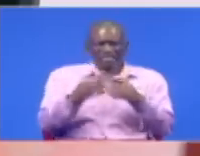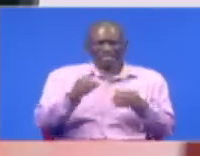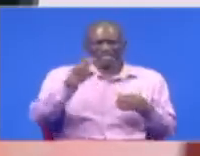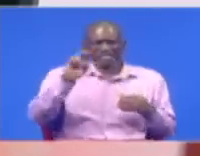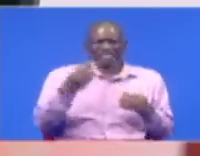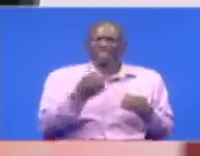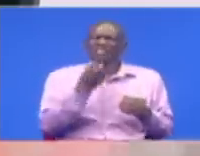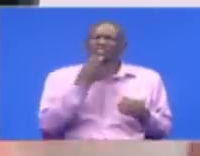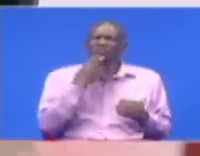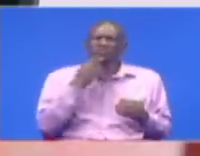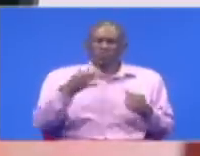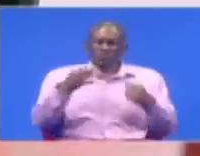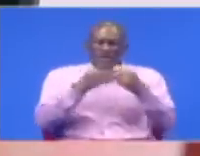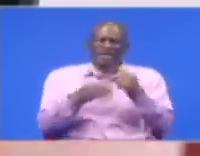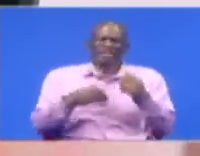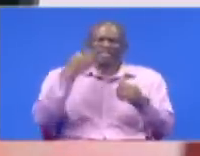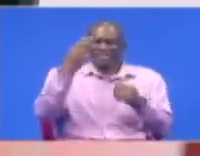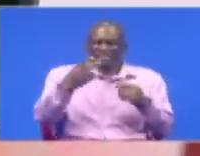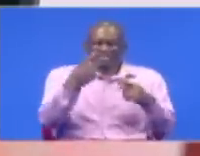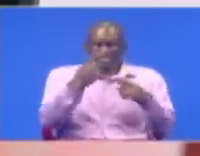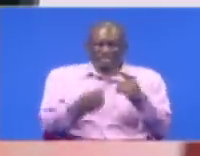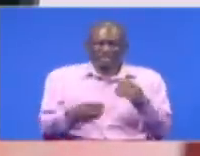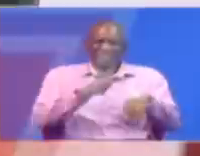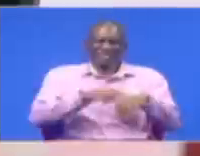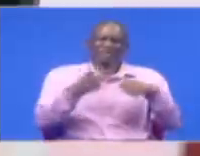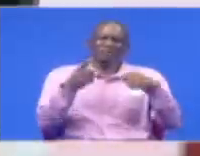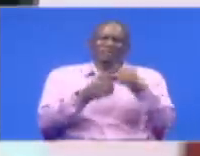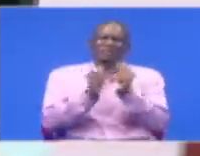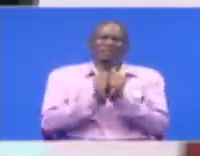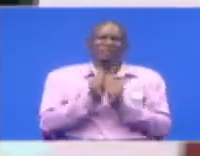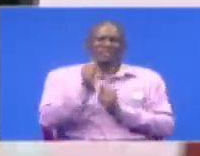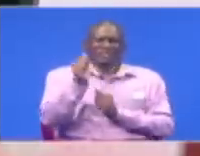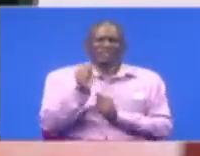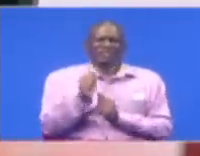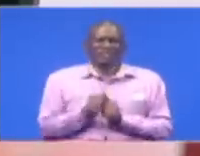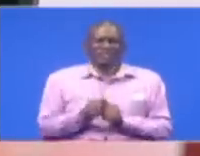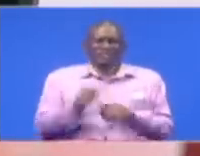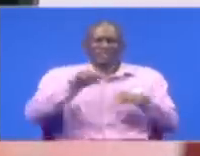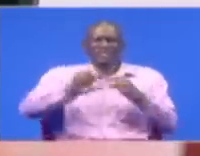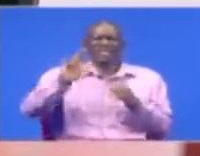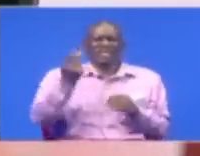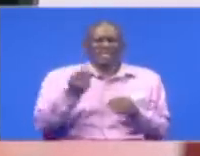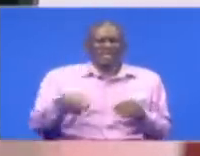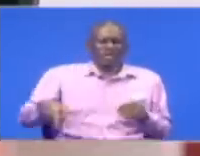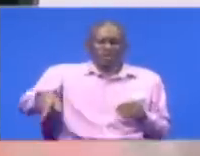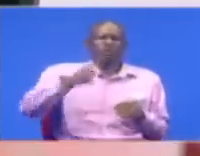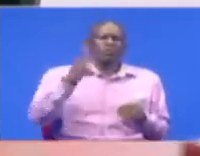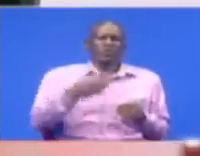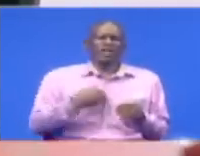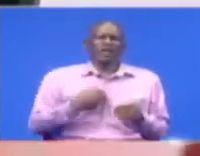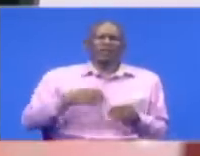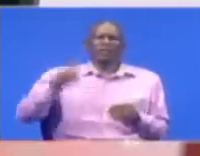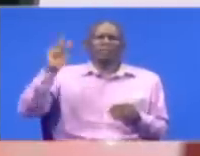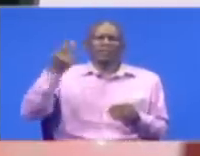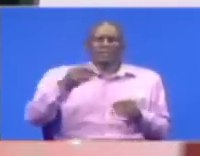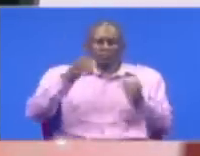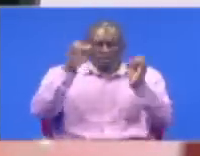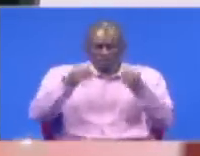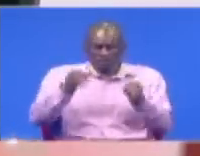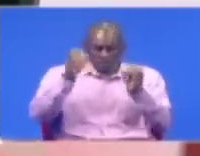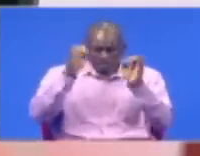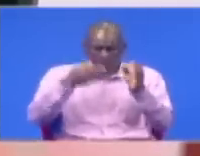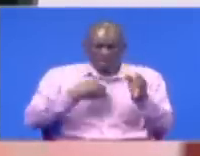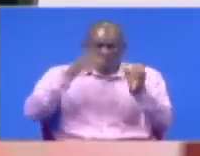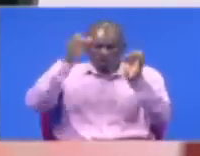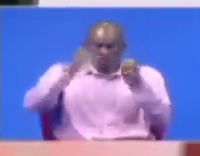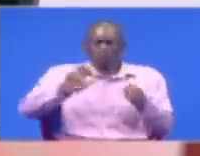2nd Tuesday of August next year, at 6:15, in Kenya, there will be a president-elect.